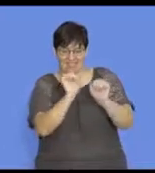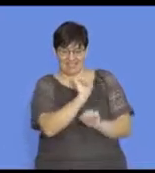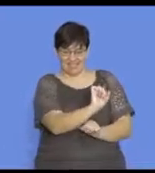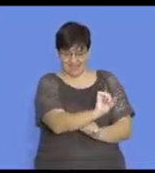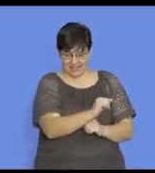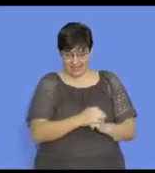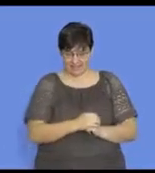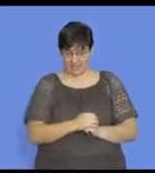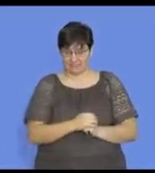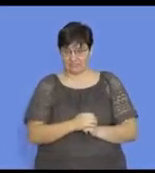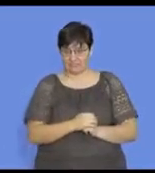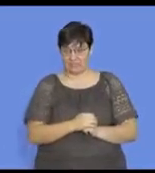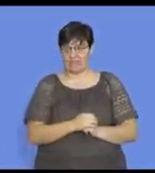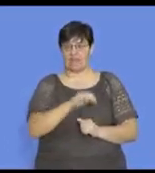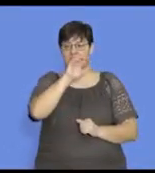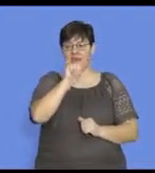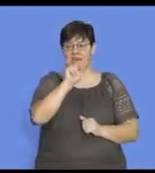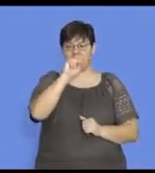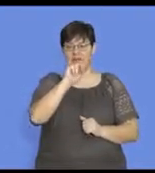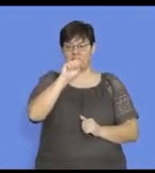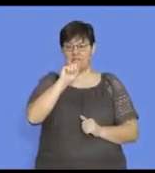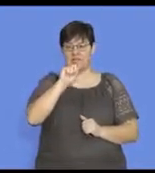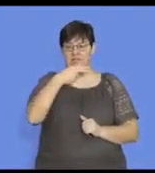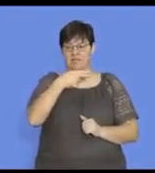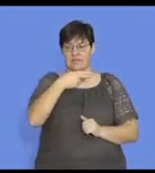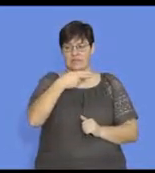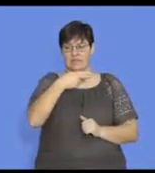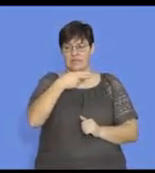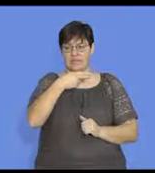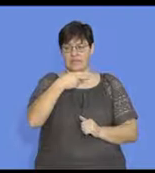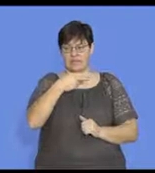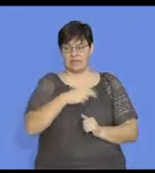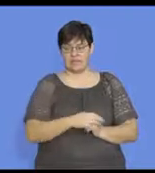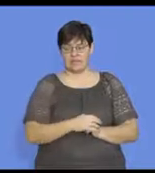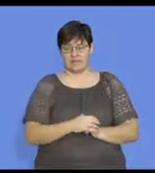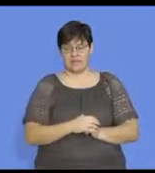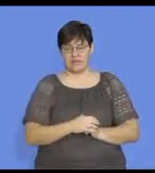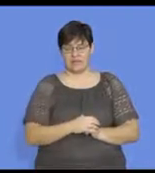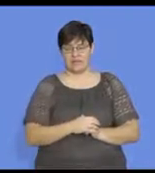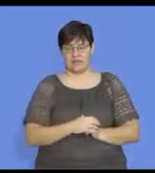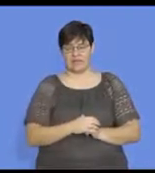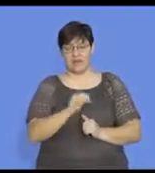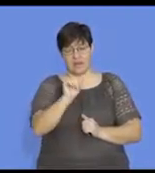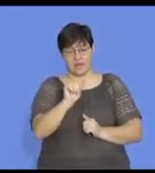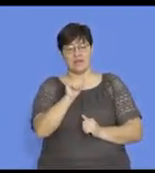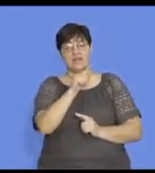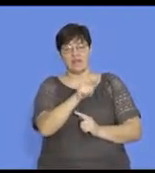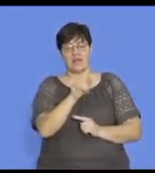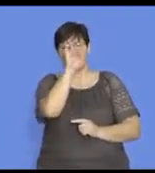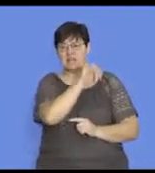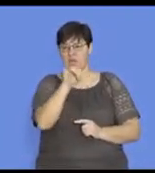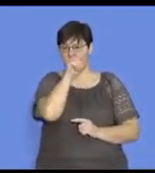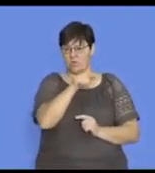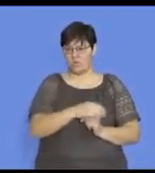the anther, and there is the pollen. Can you see all the little yellow things? All right, that is the